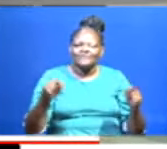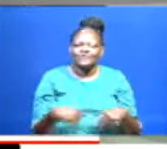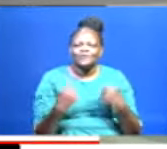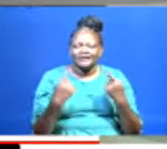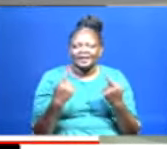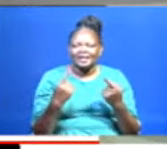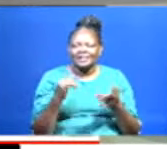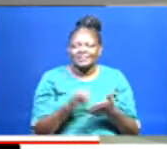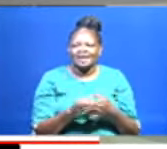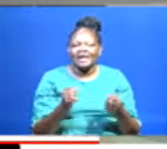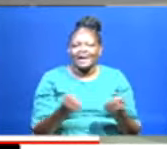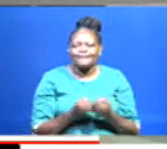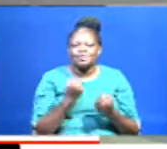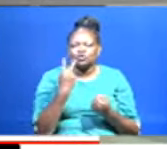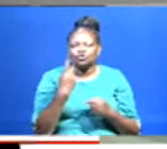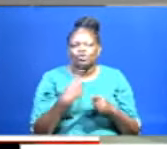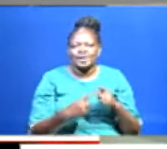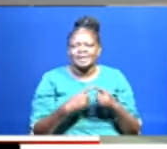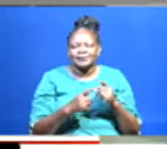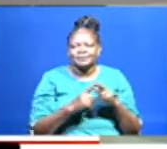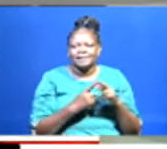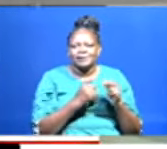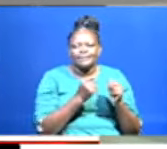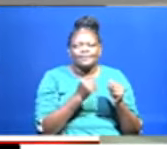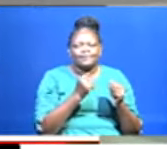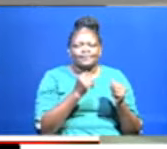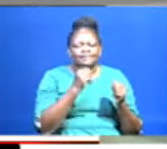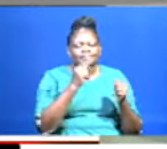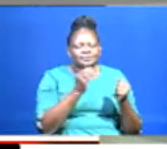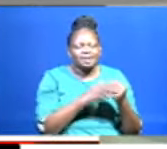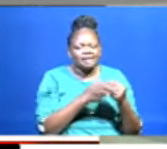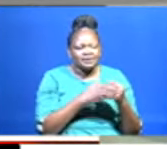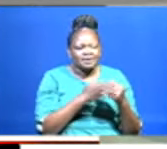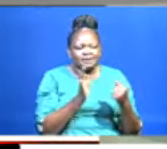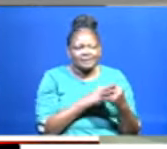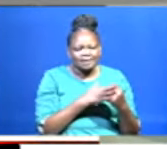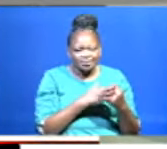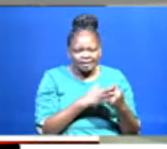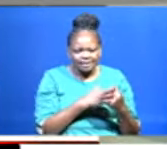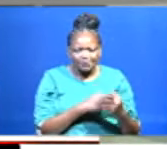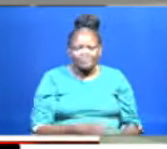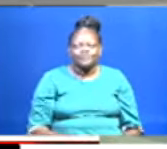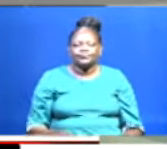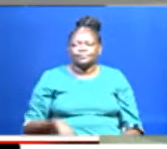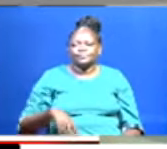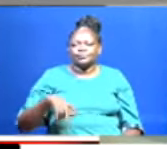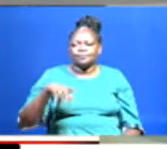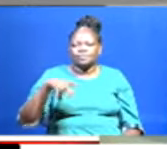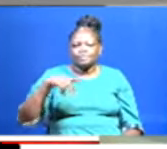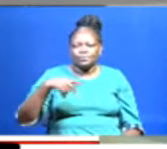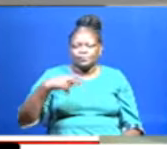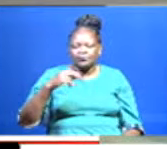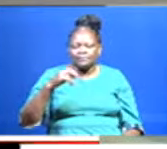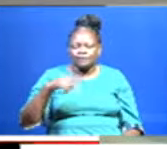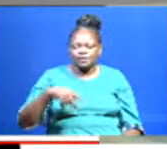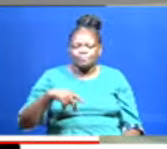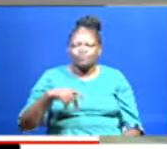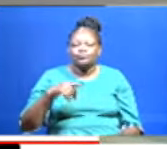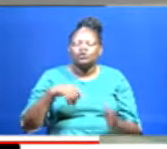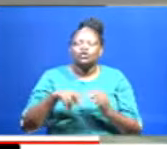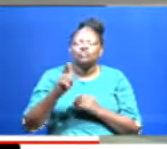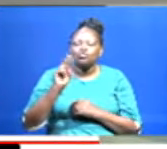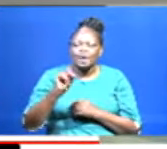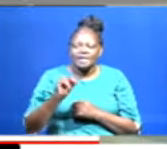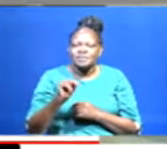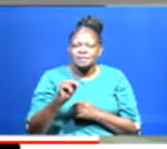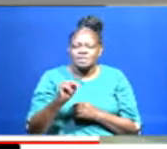place 2 years beginning May 1998. Lieutenant Colonel Philip Kiprotich Serem was among the United Nations military